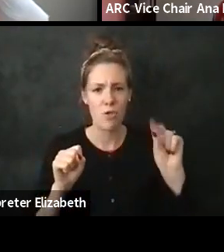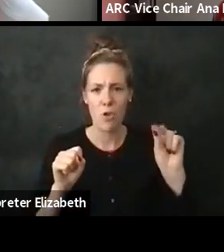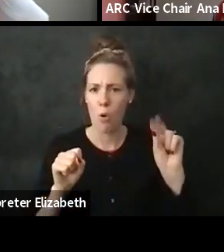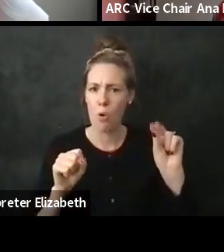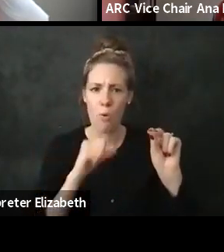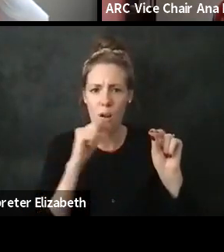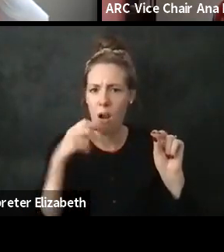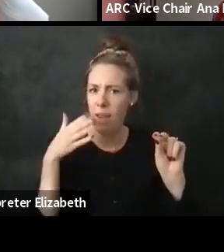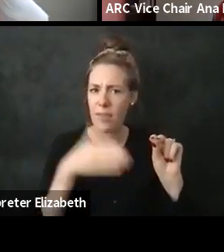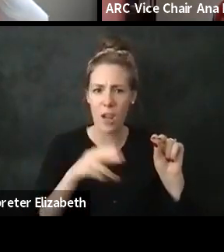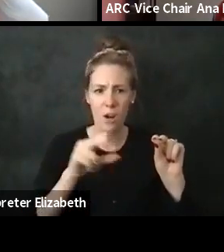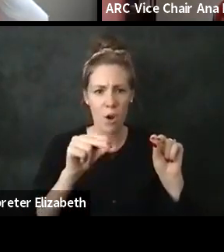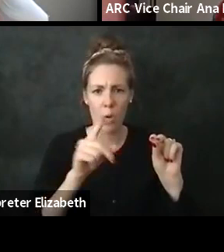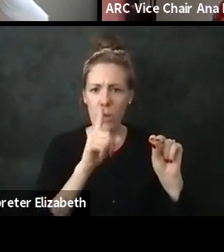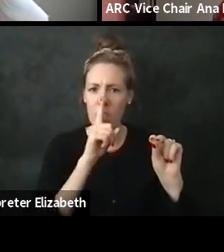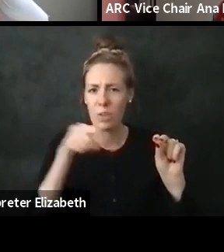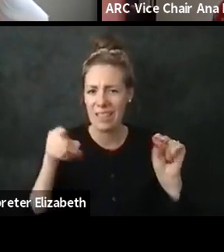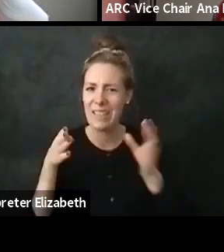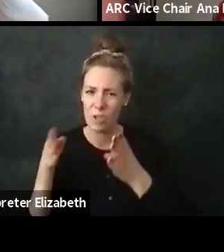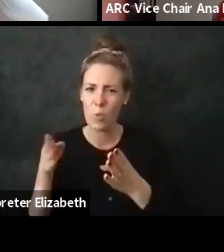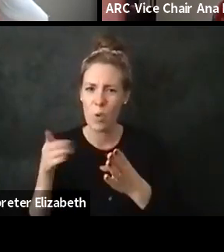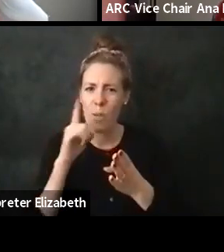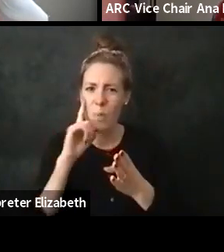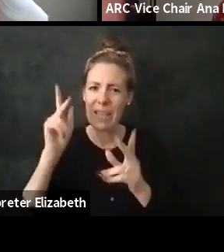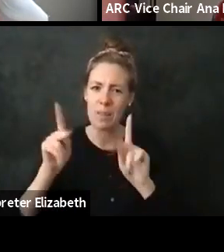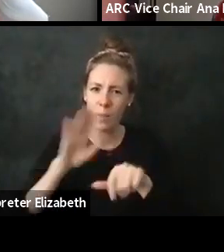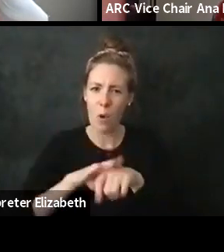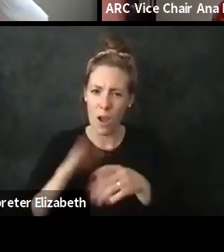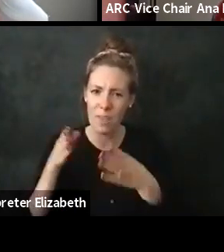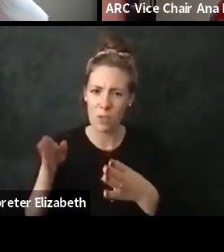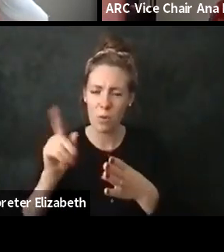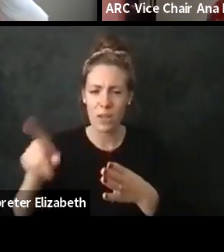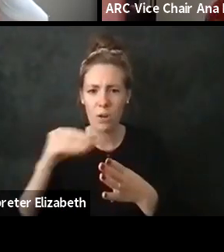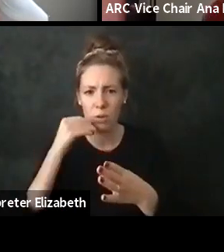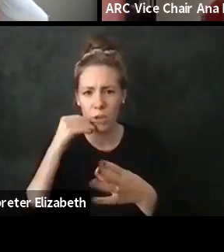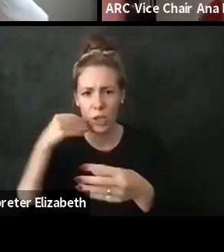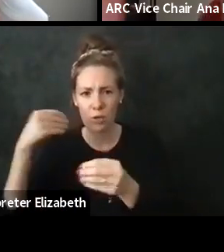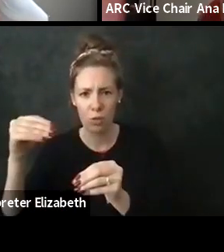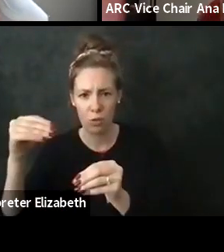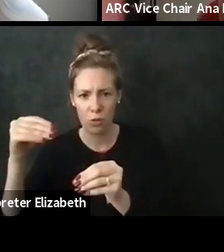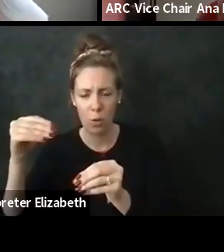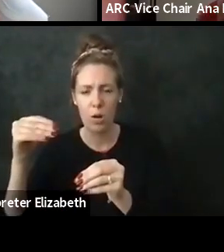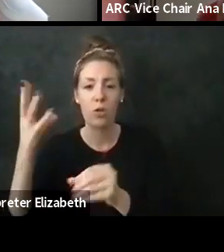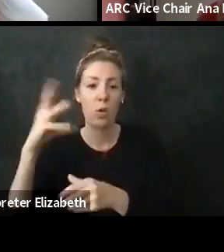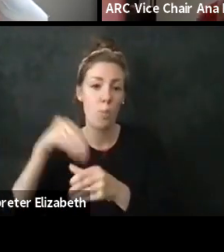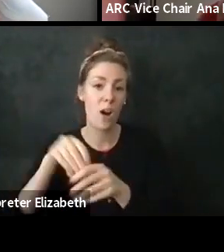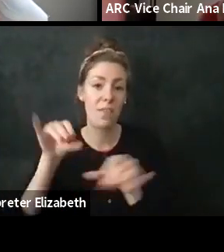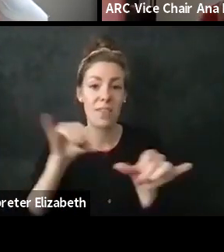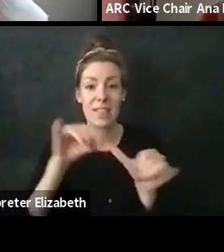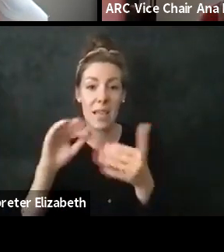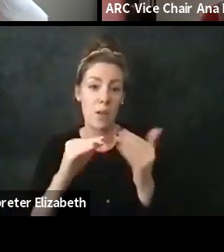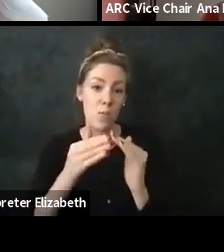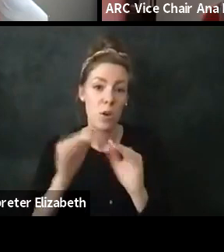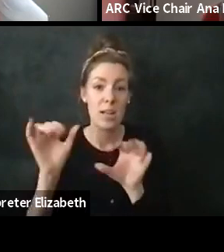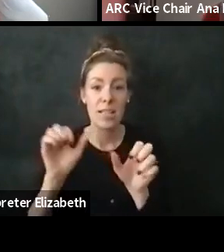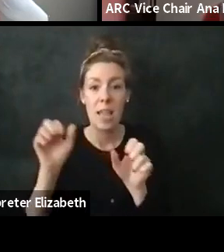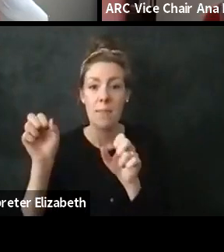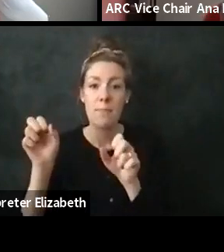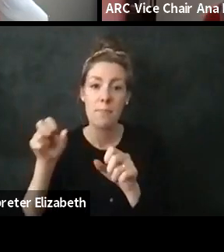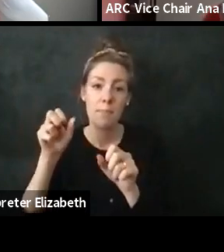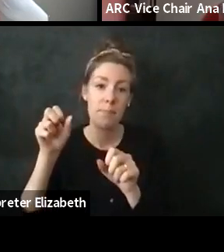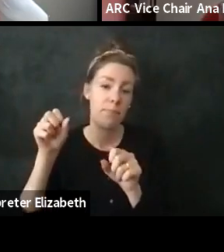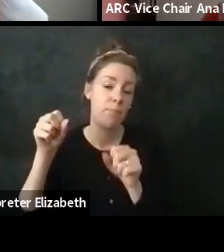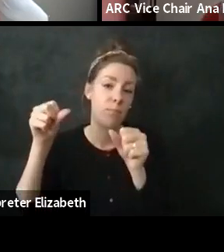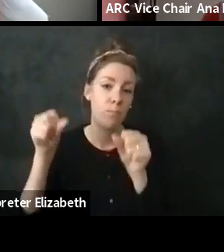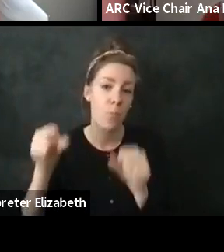river or that ridge top. It's really this road because all the people on this road, they go to that grocery store. So they're all part of the same community. They go to the same post office, you know, and it